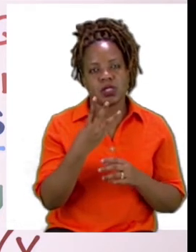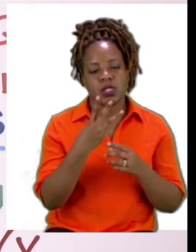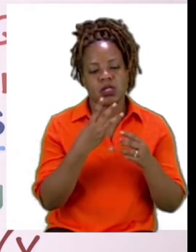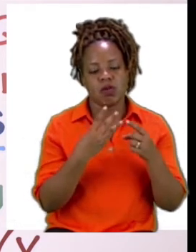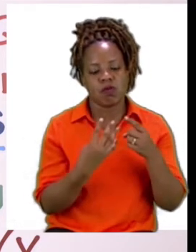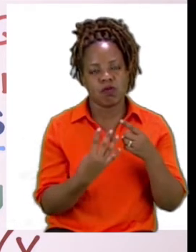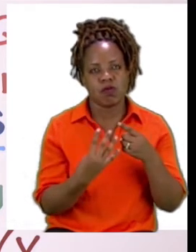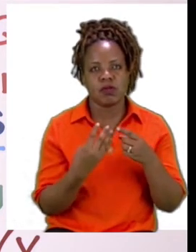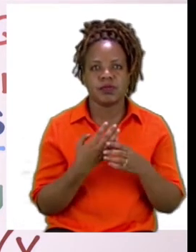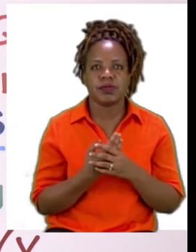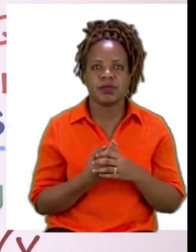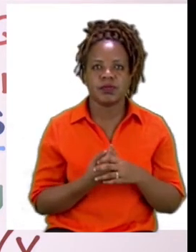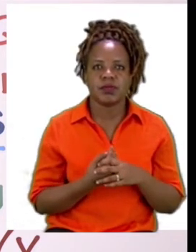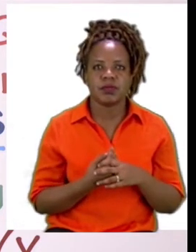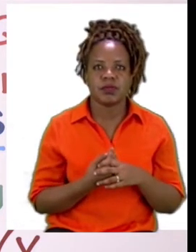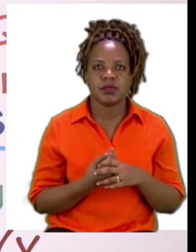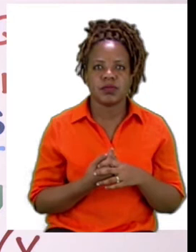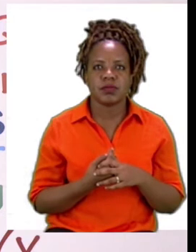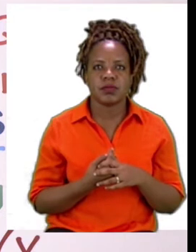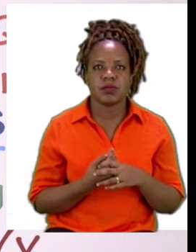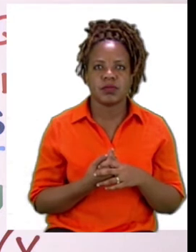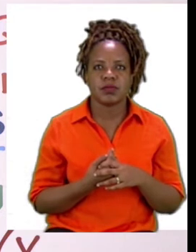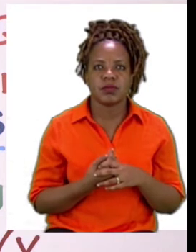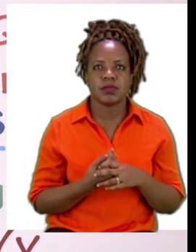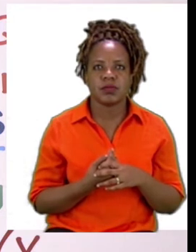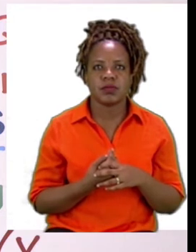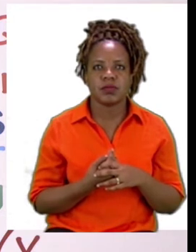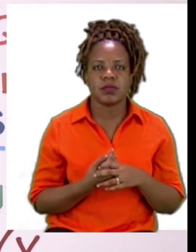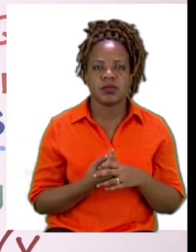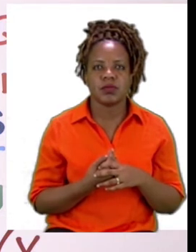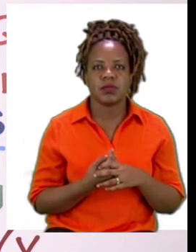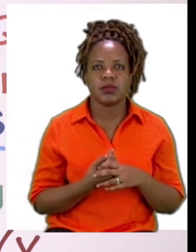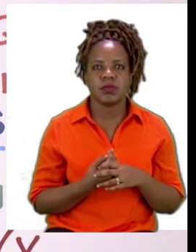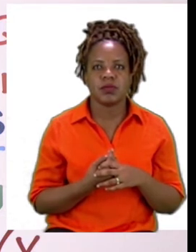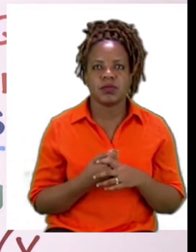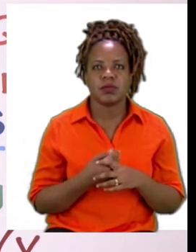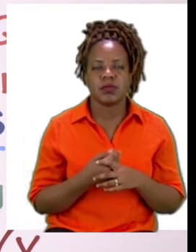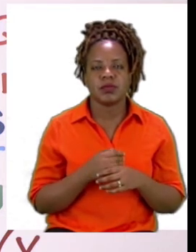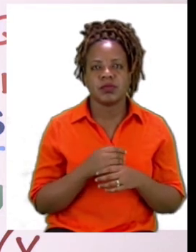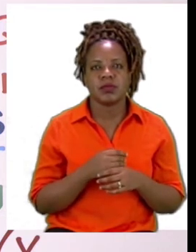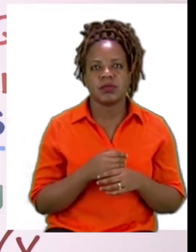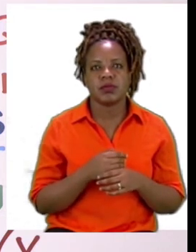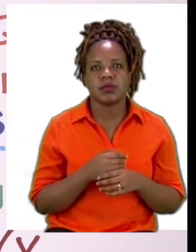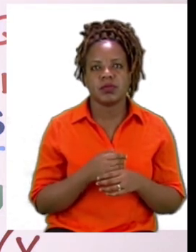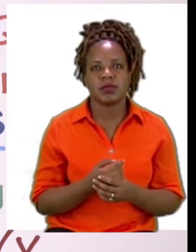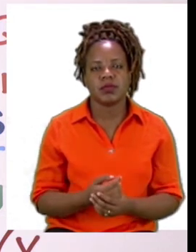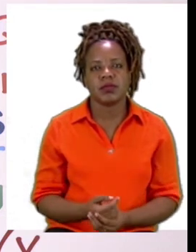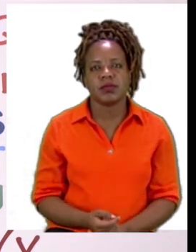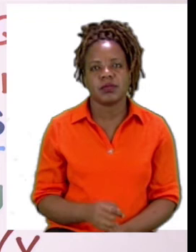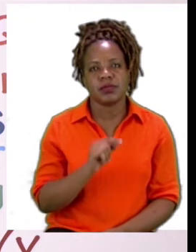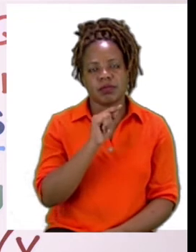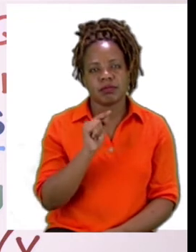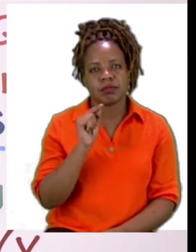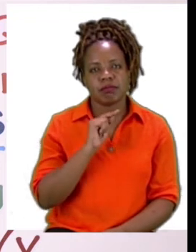3/4. So let me shade these ones so you can tell the difference between the